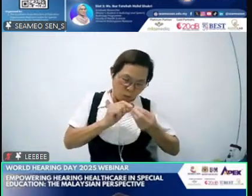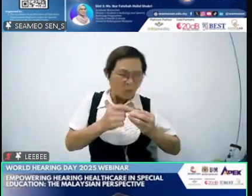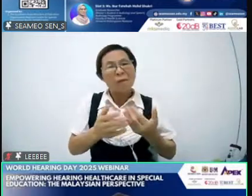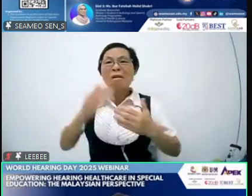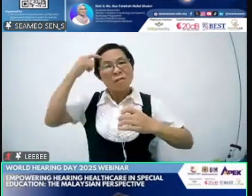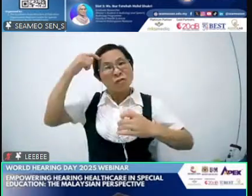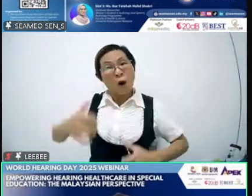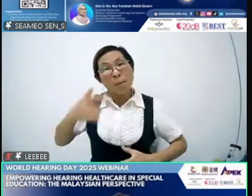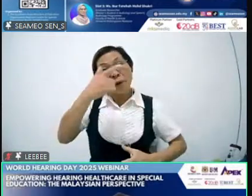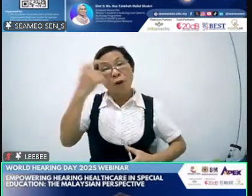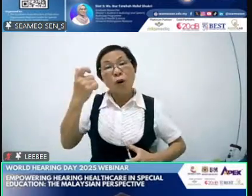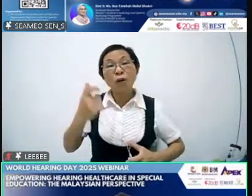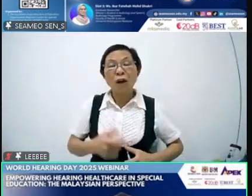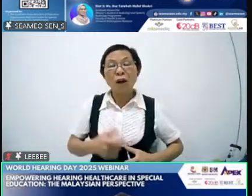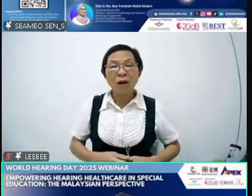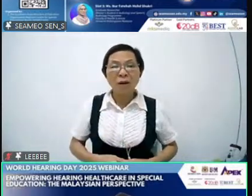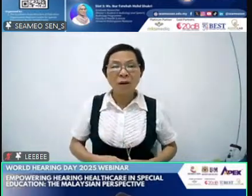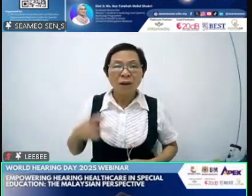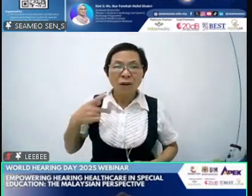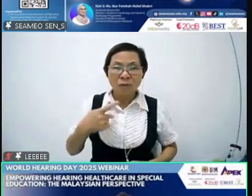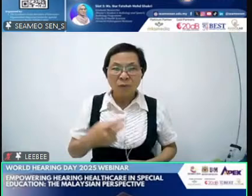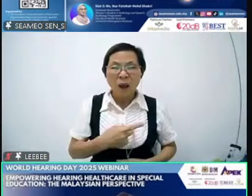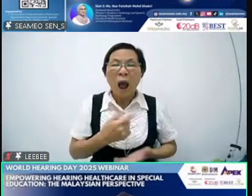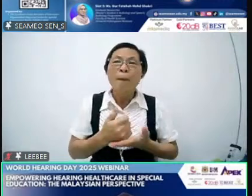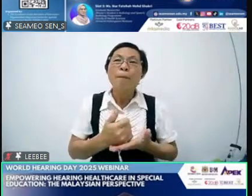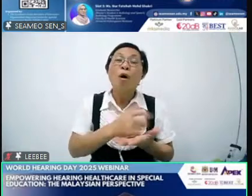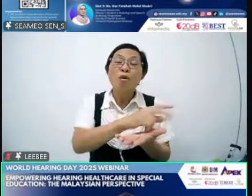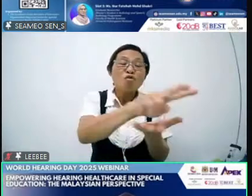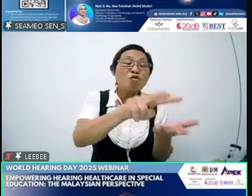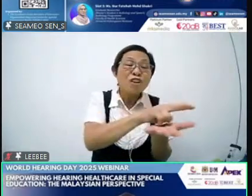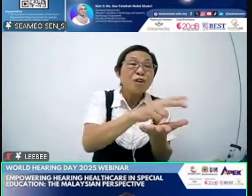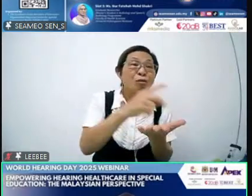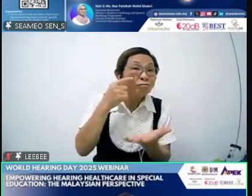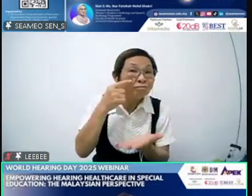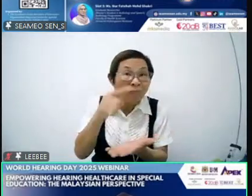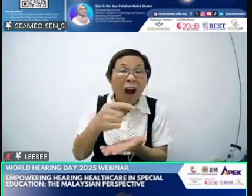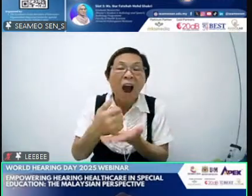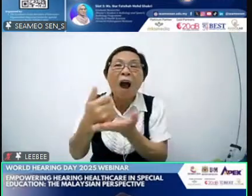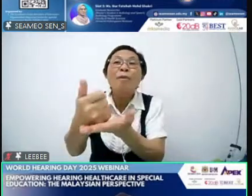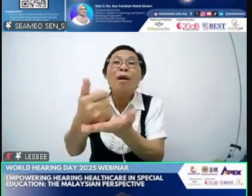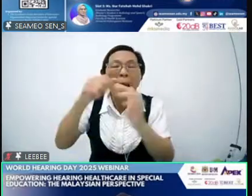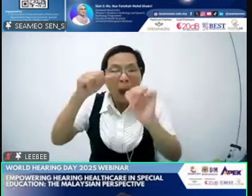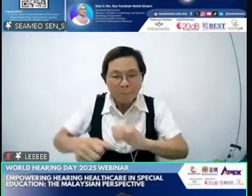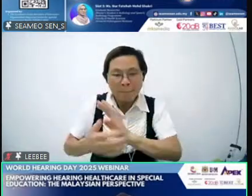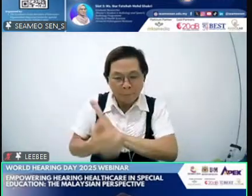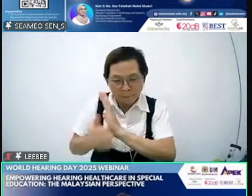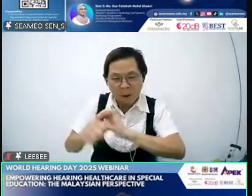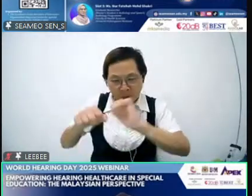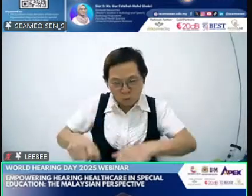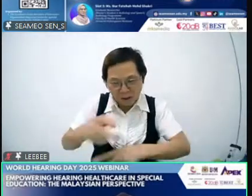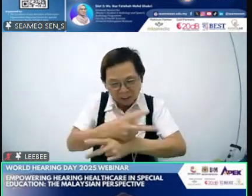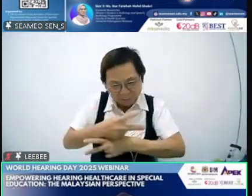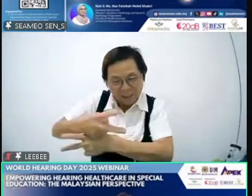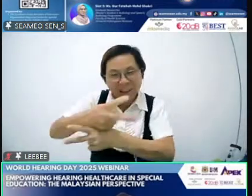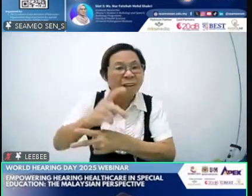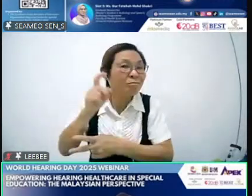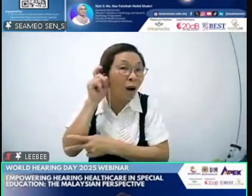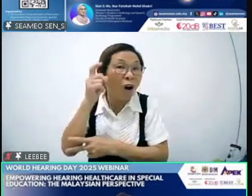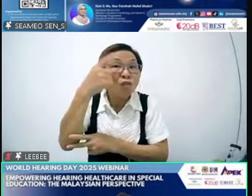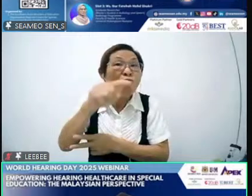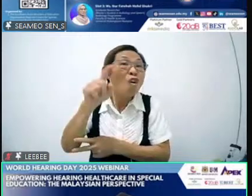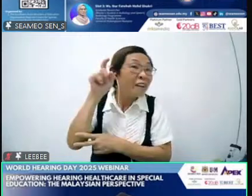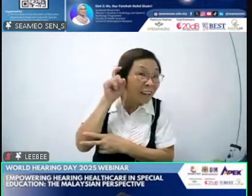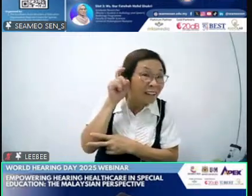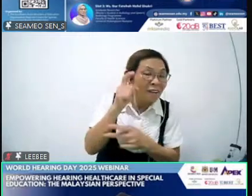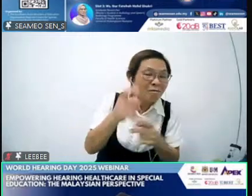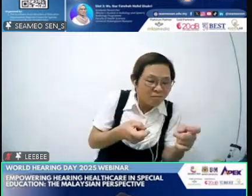because of the clear step-by-step video guidance helped them feel more capable of handling daily care. So for hearing aid